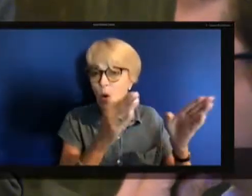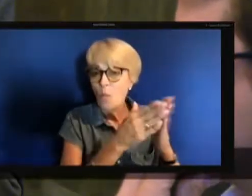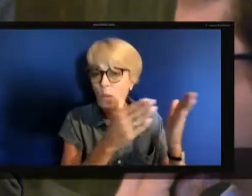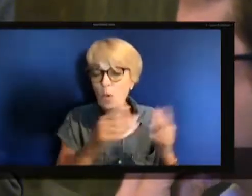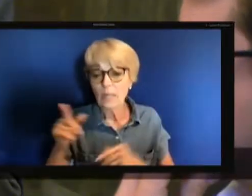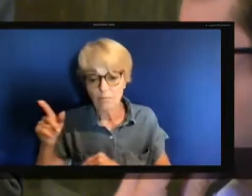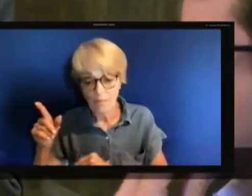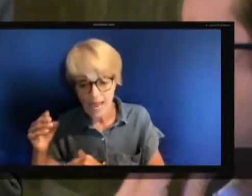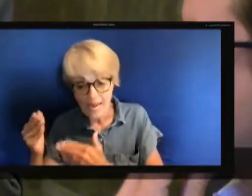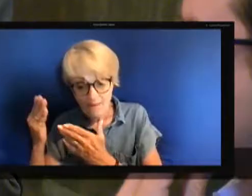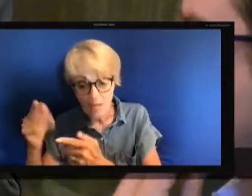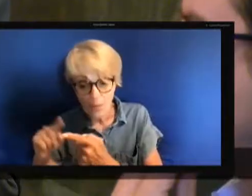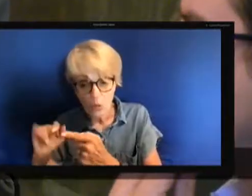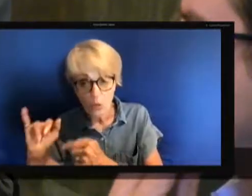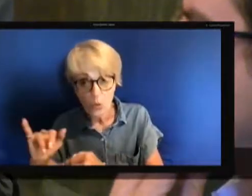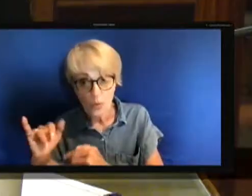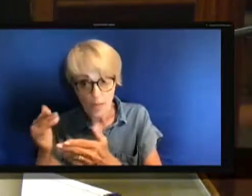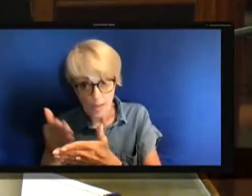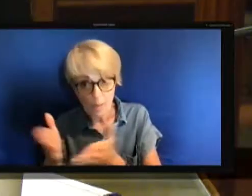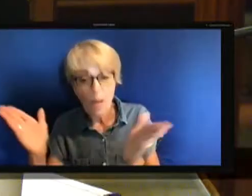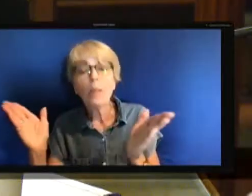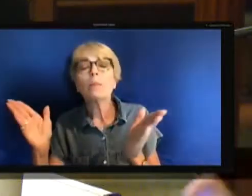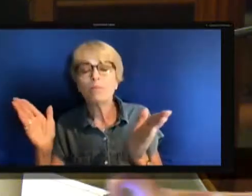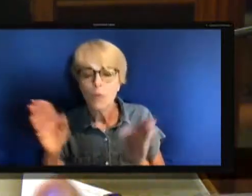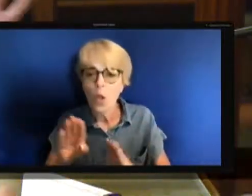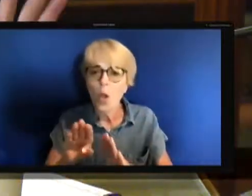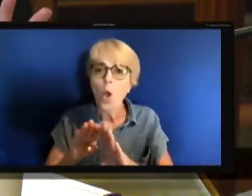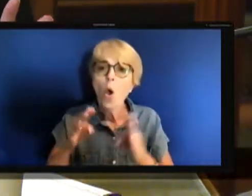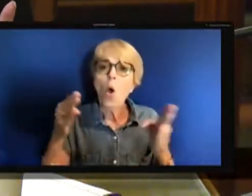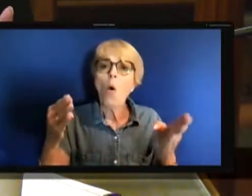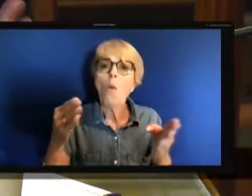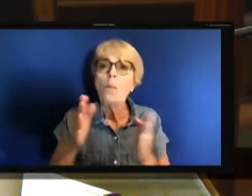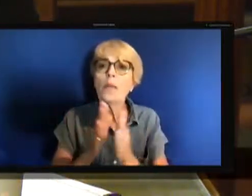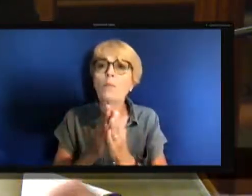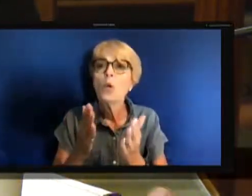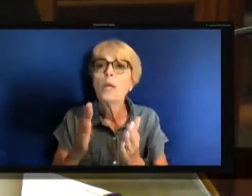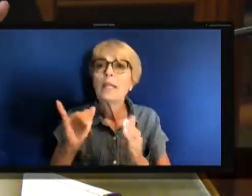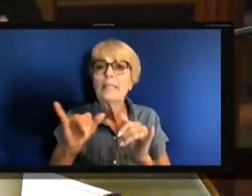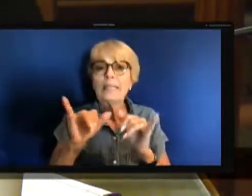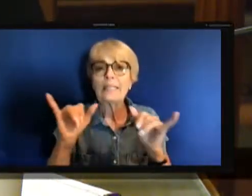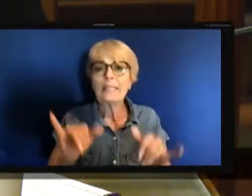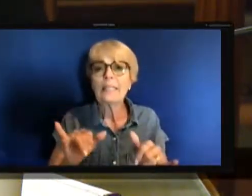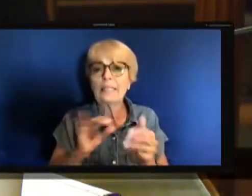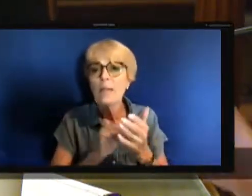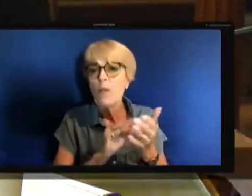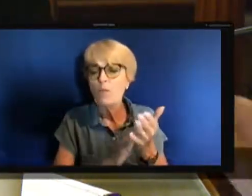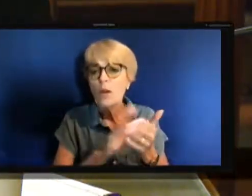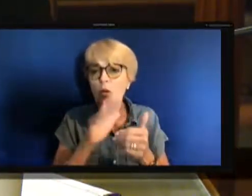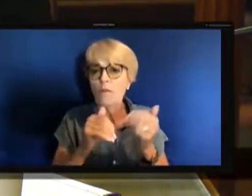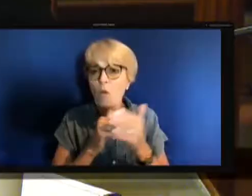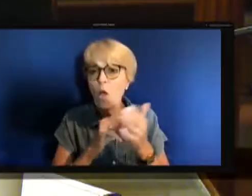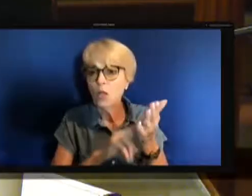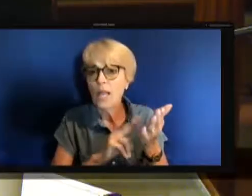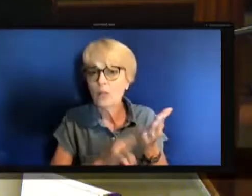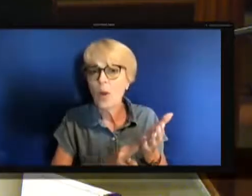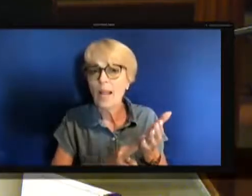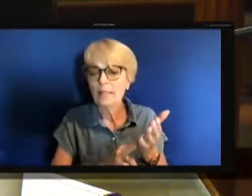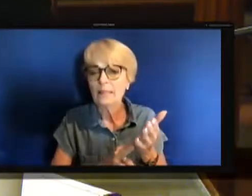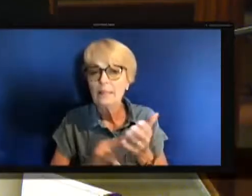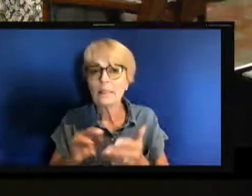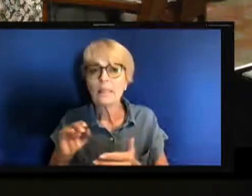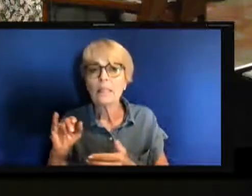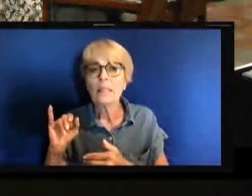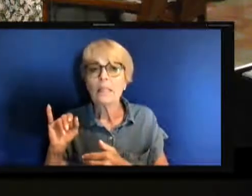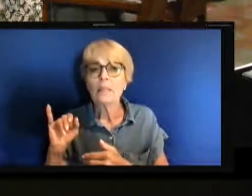public? Yes. Okay. Yeah, Open Book is the system of record of all contracts, I believe invoices. No, so some Open other. Book